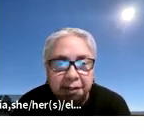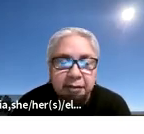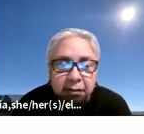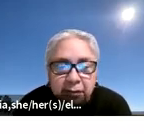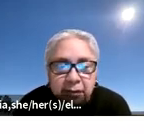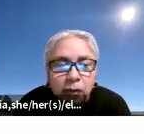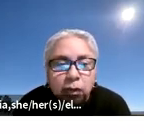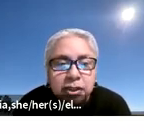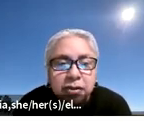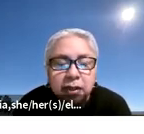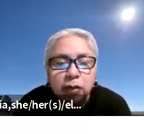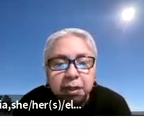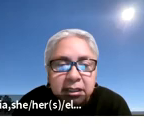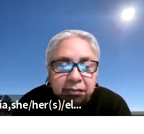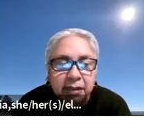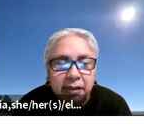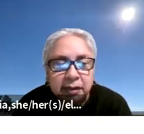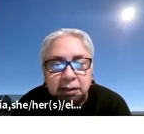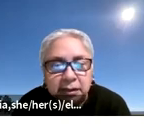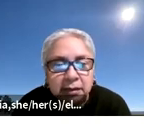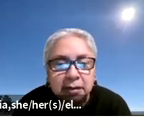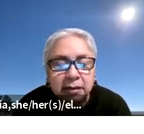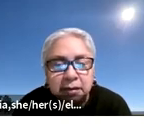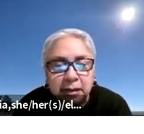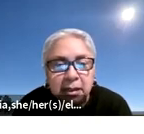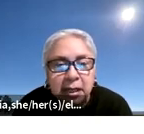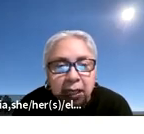hard? What do you think will be difficult?